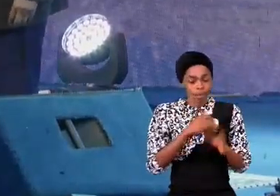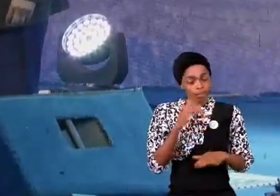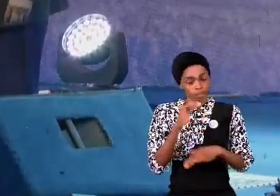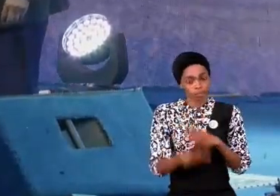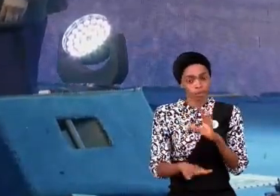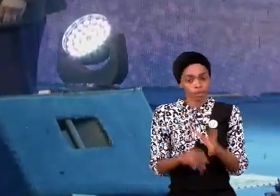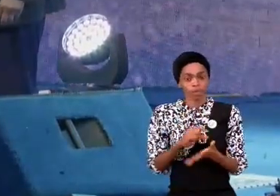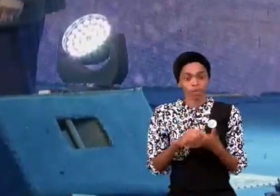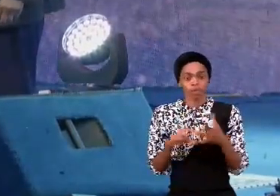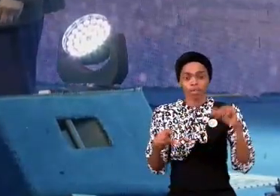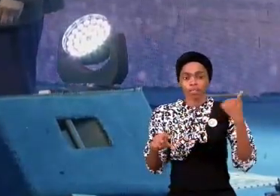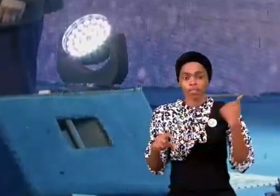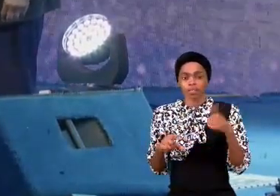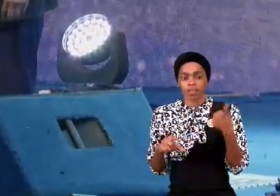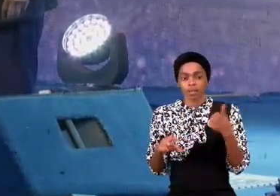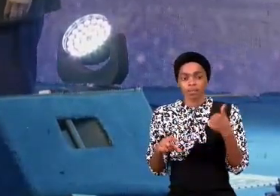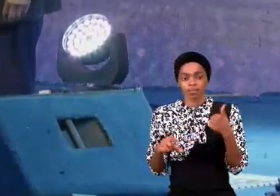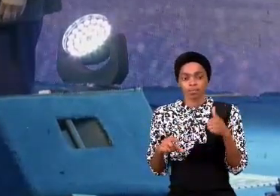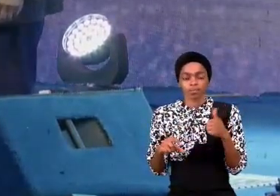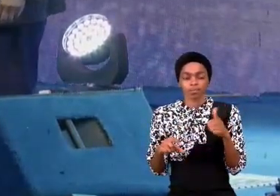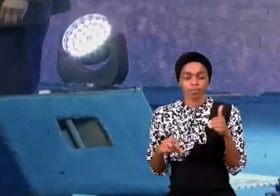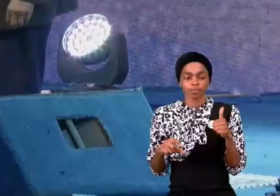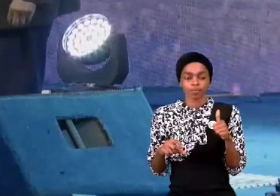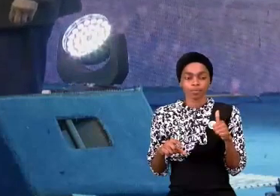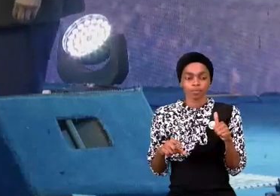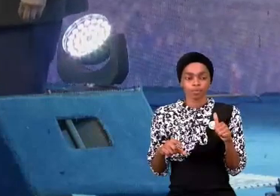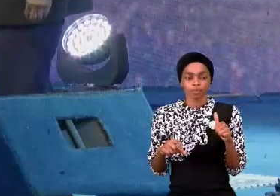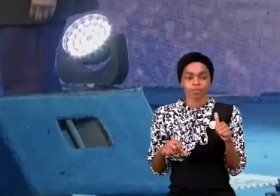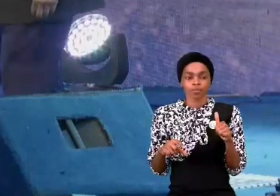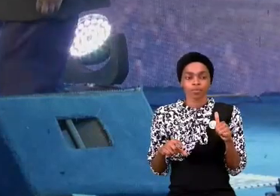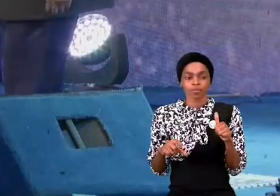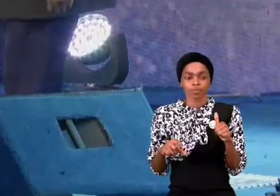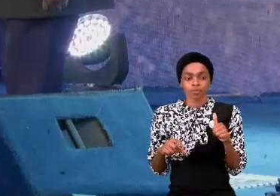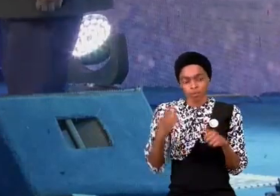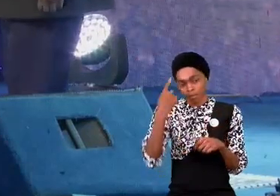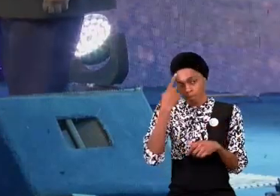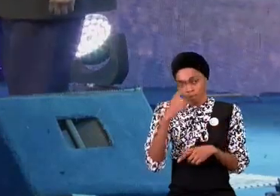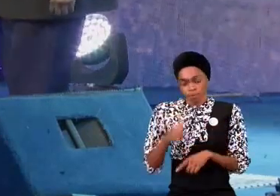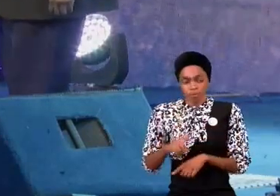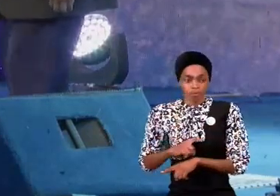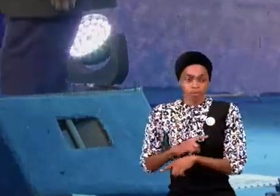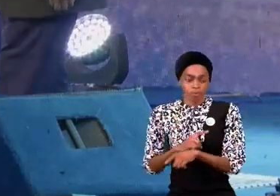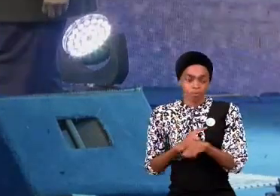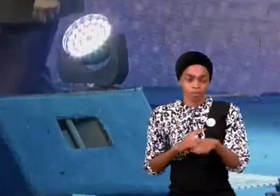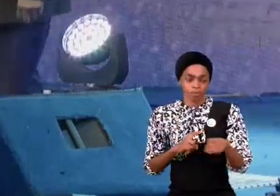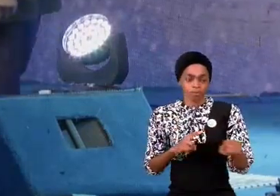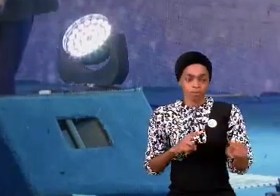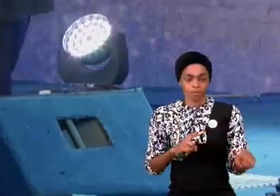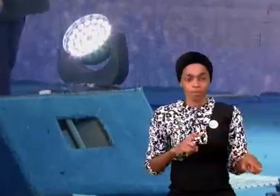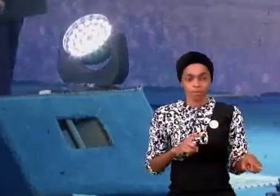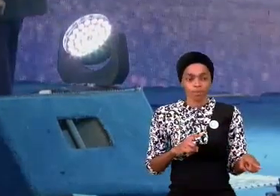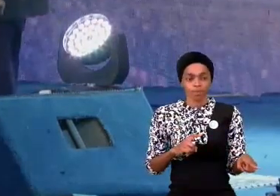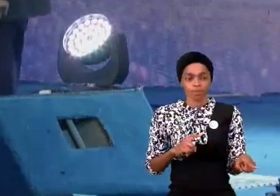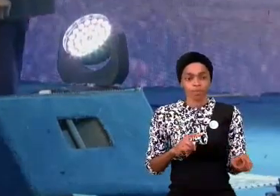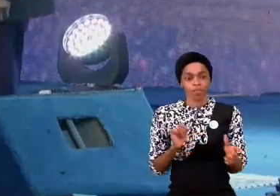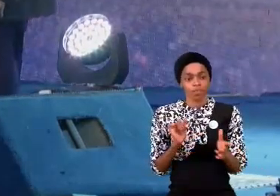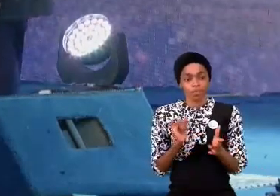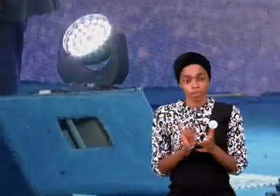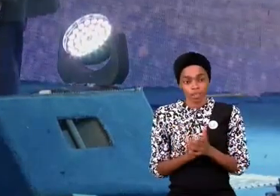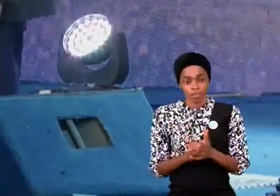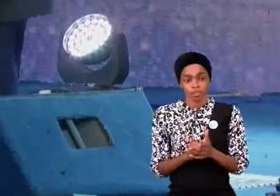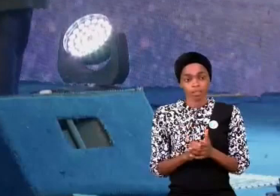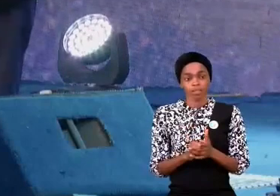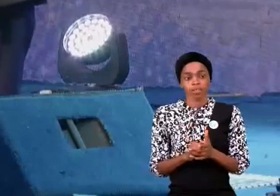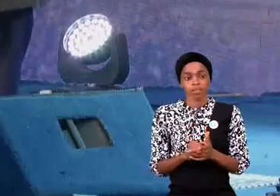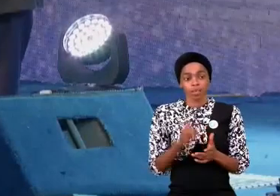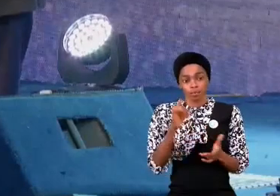that ye may know that the Son of Man, that's Christ, has power on